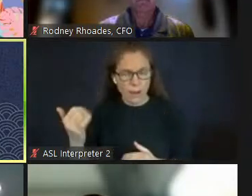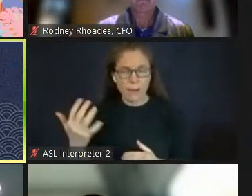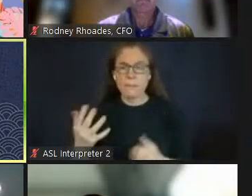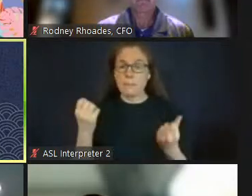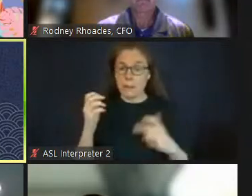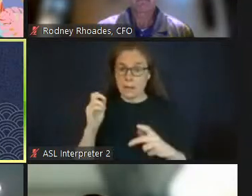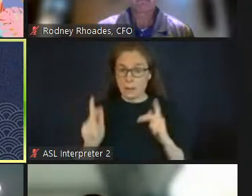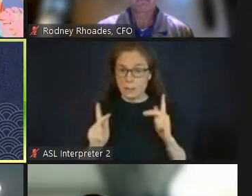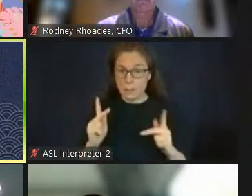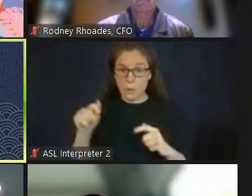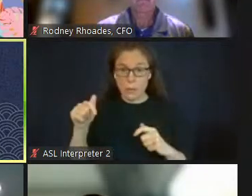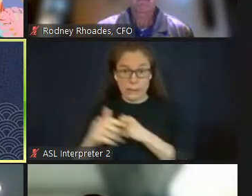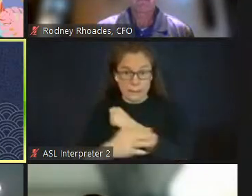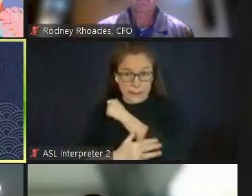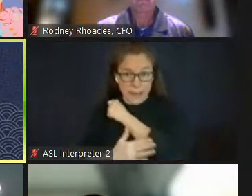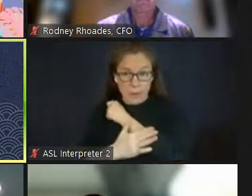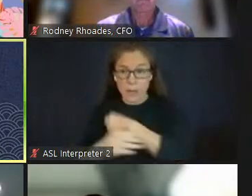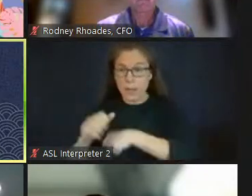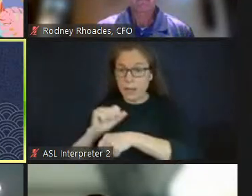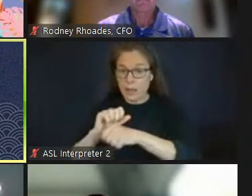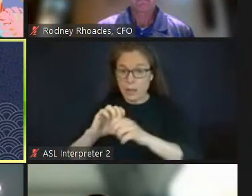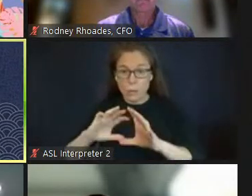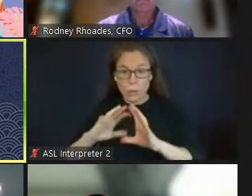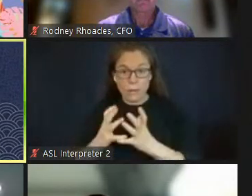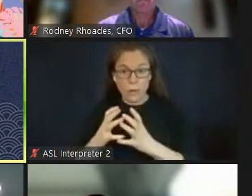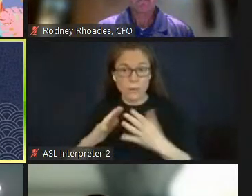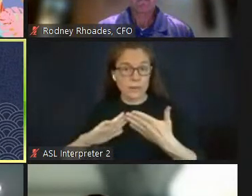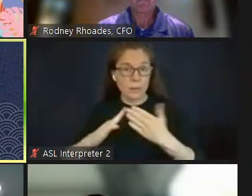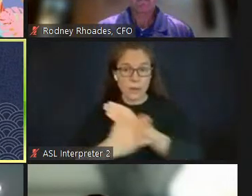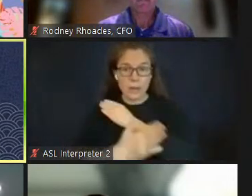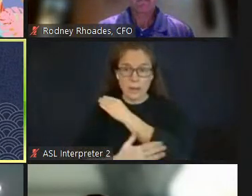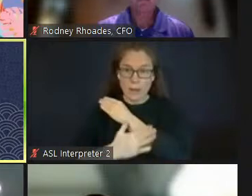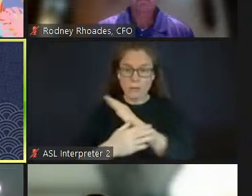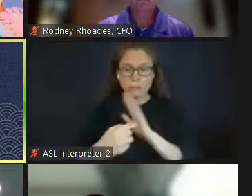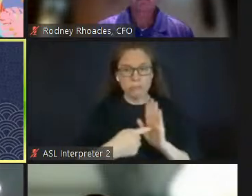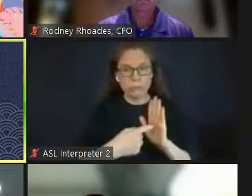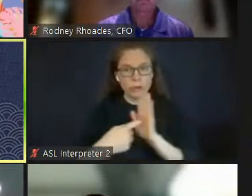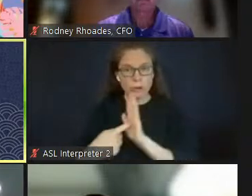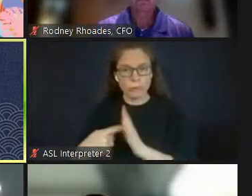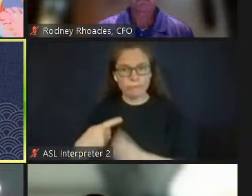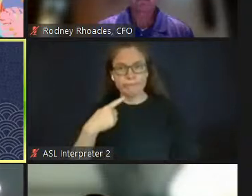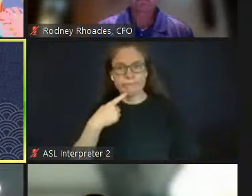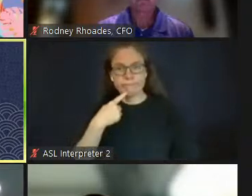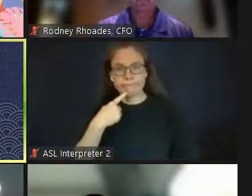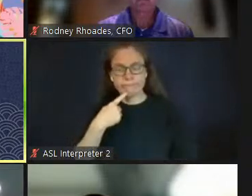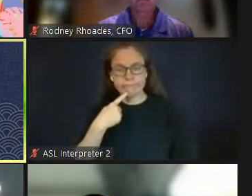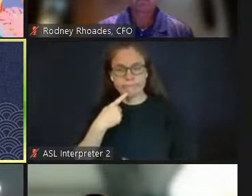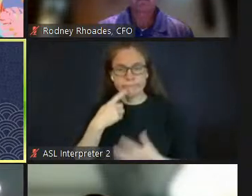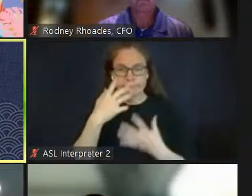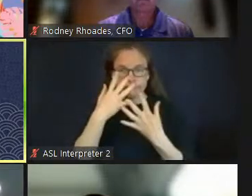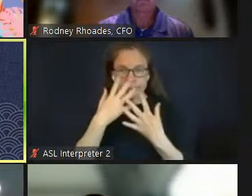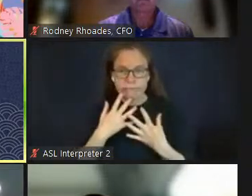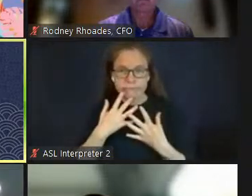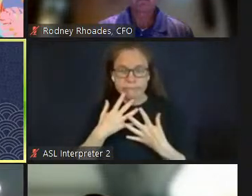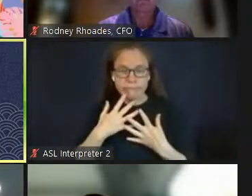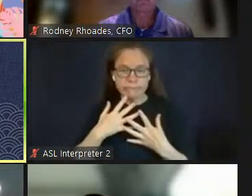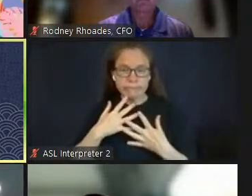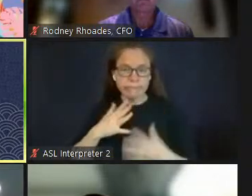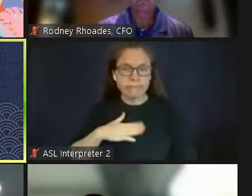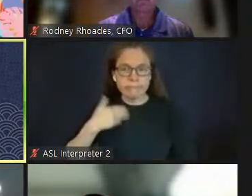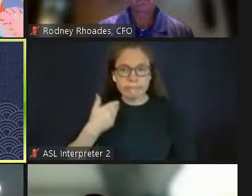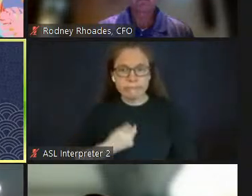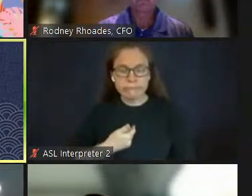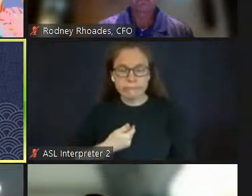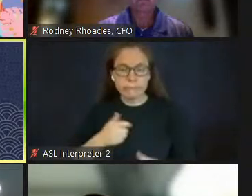our workforce and our community and the country are expressing dismay and despair and anger over the mass murder